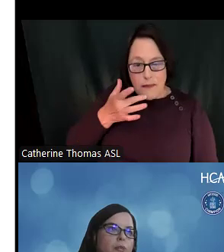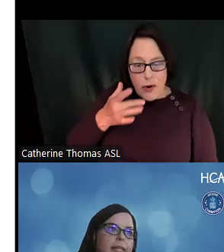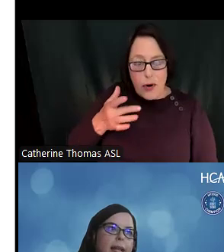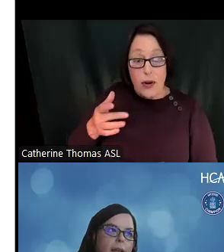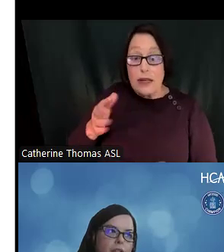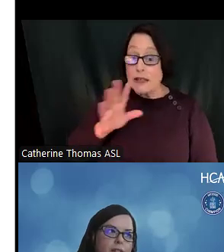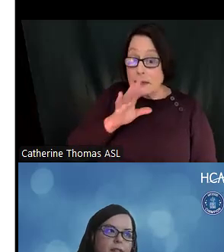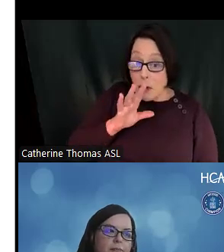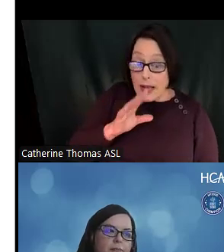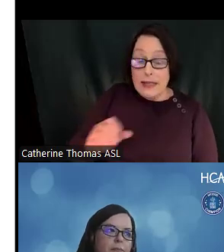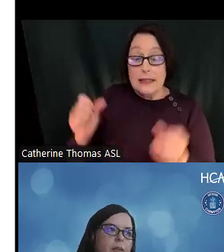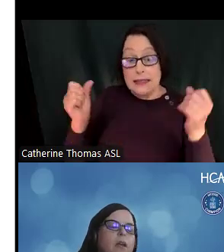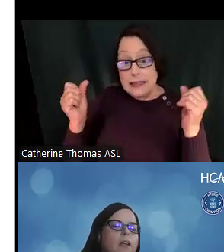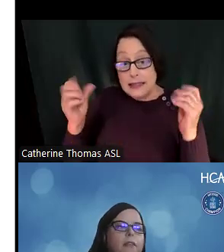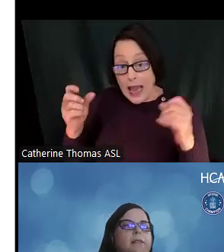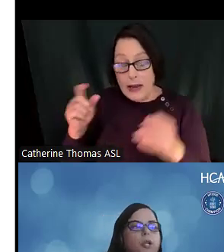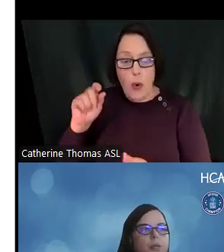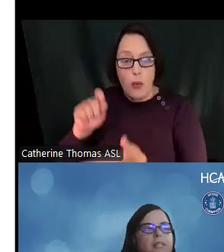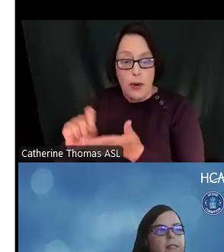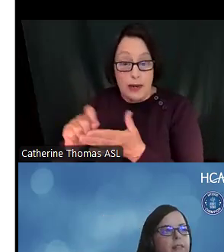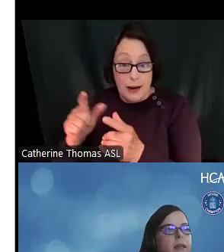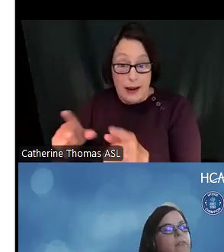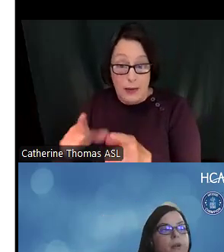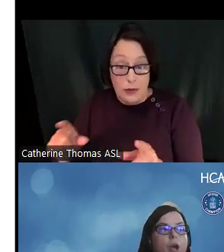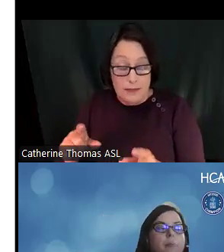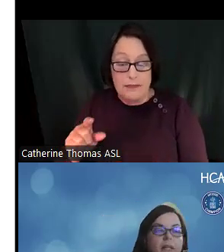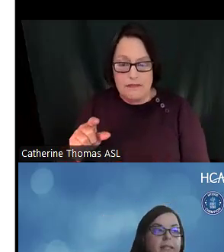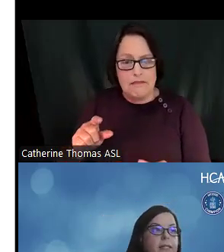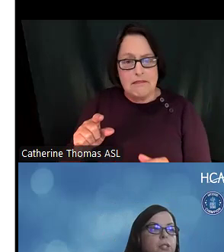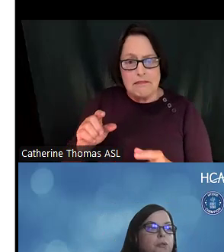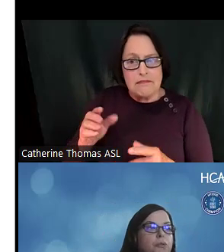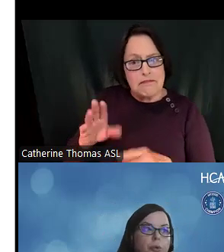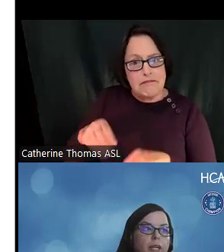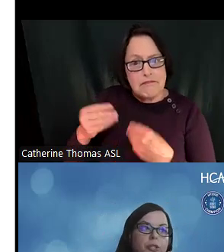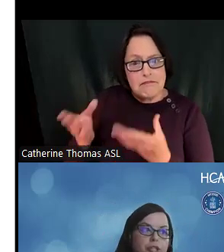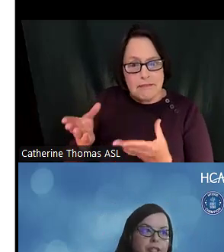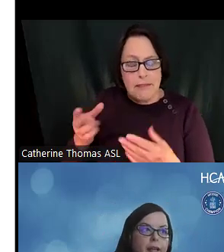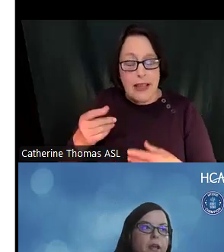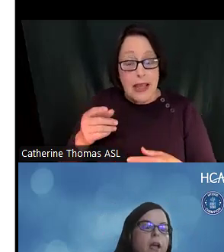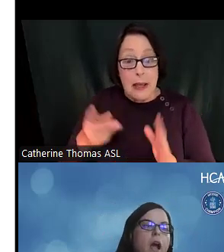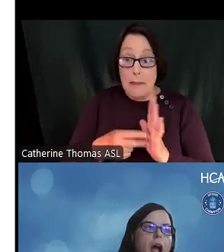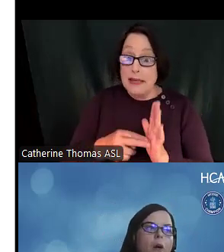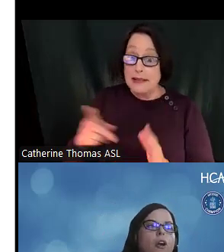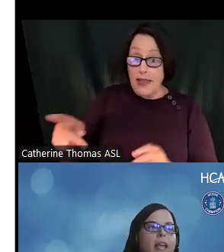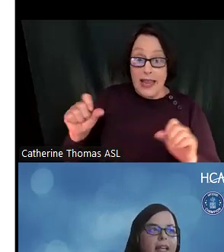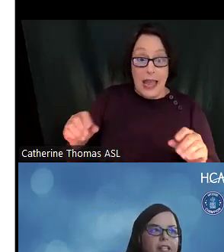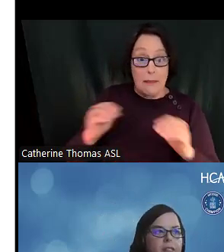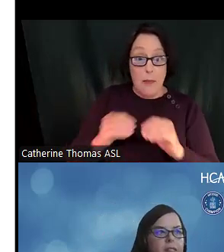or written languages. This increases their ability to fully understand